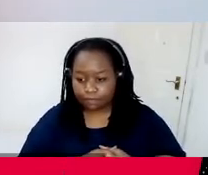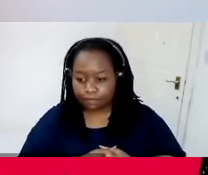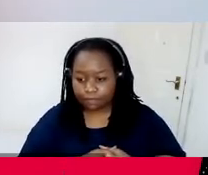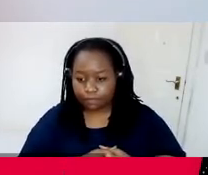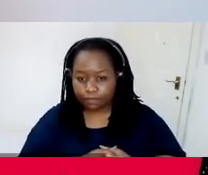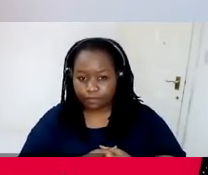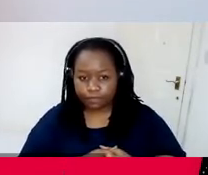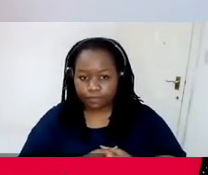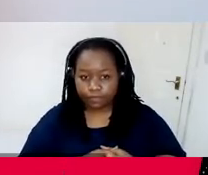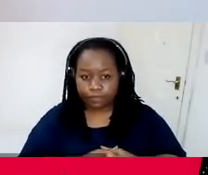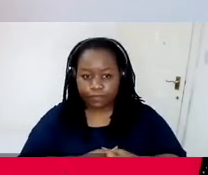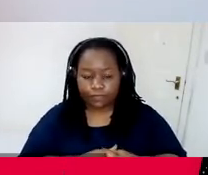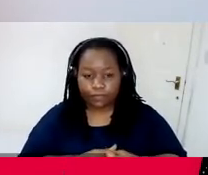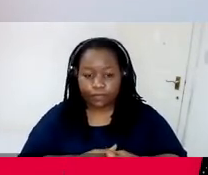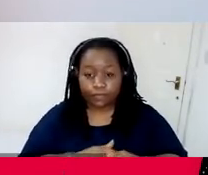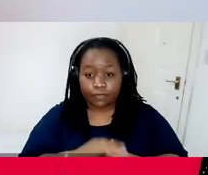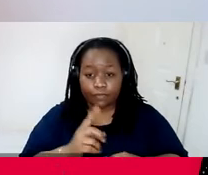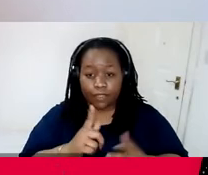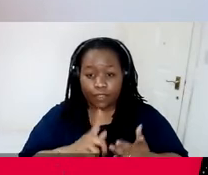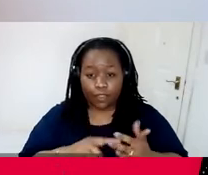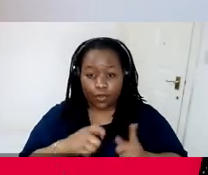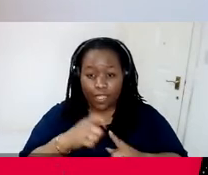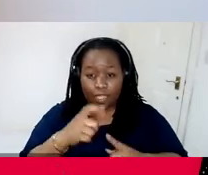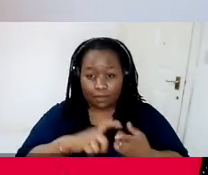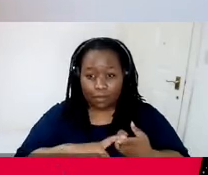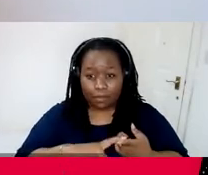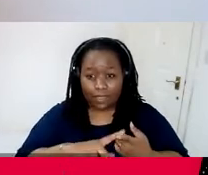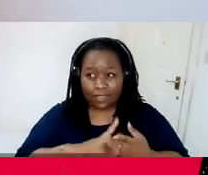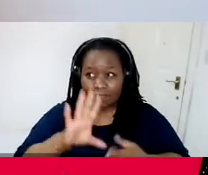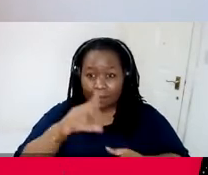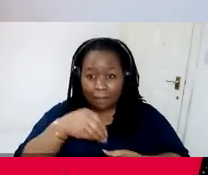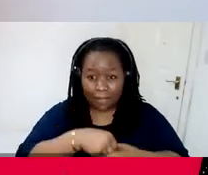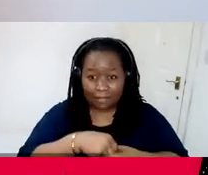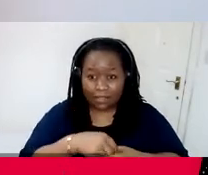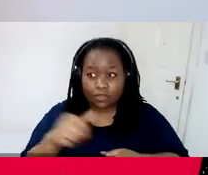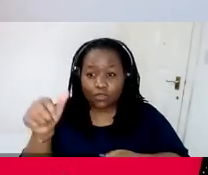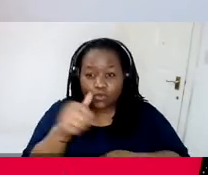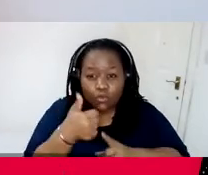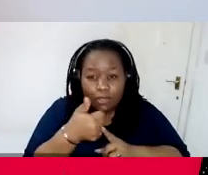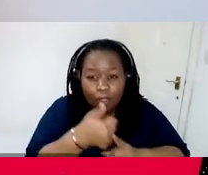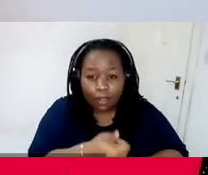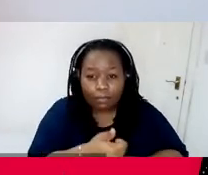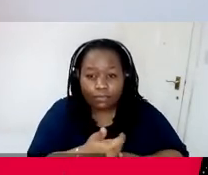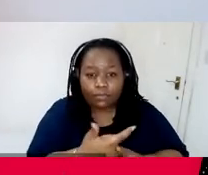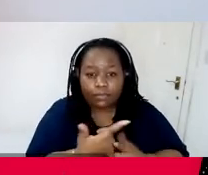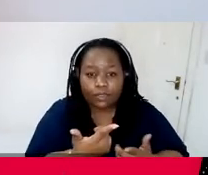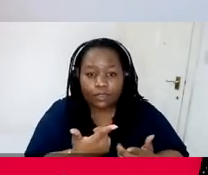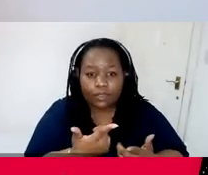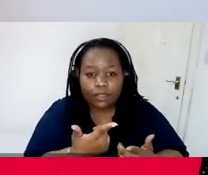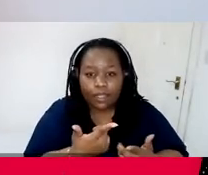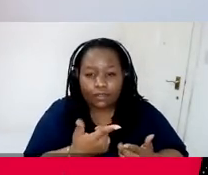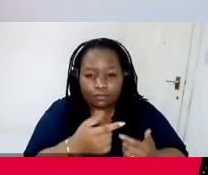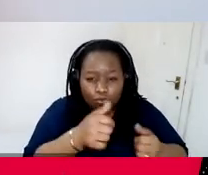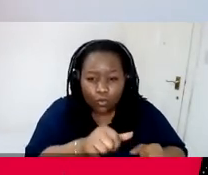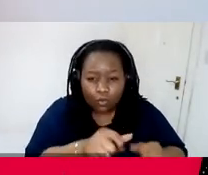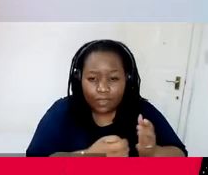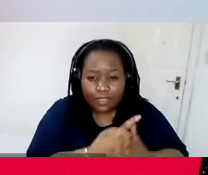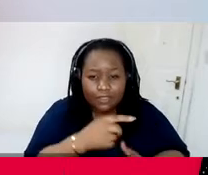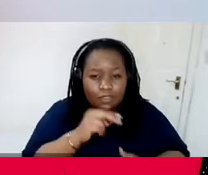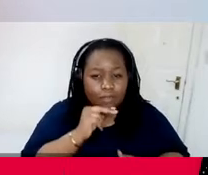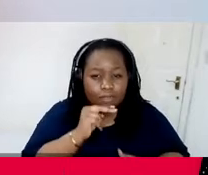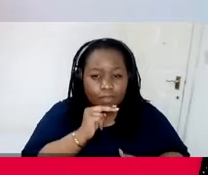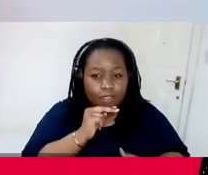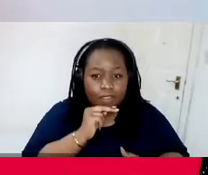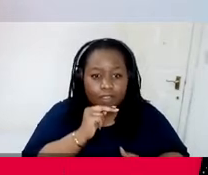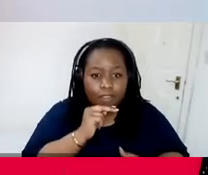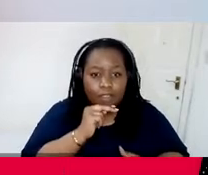state member, the UK should help and should support the referral of the situation in Yemen to the